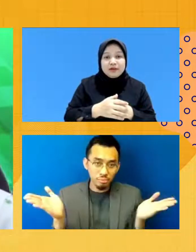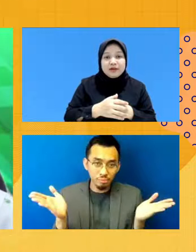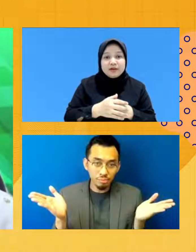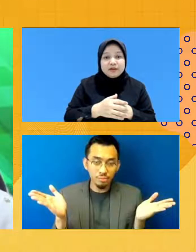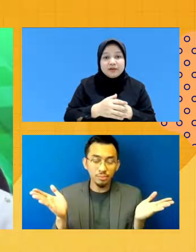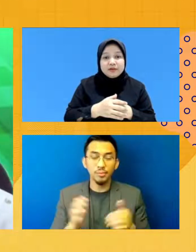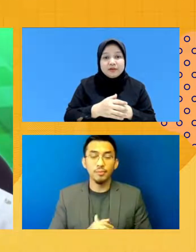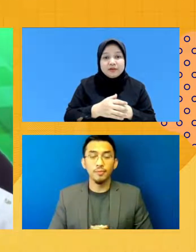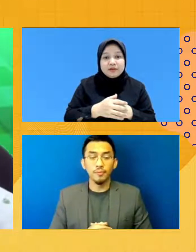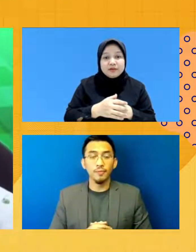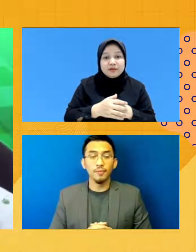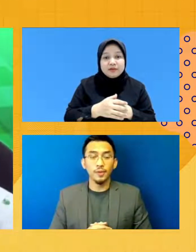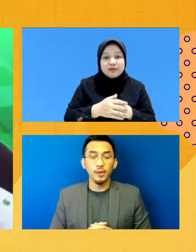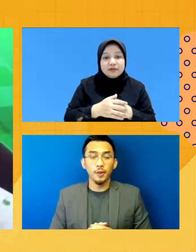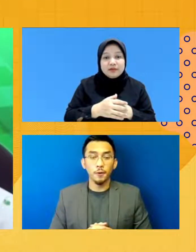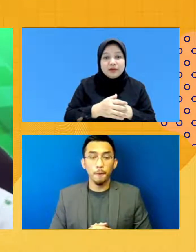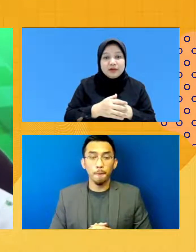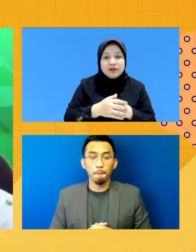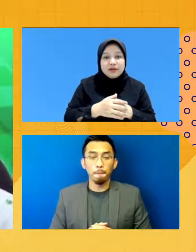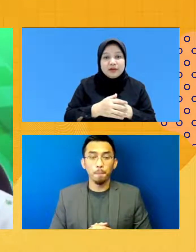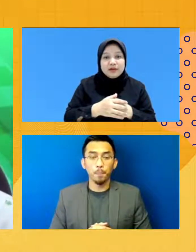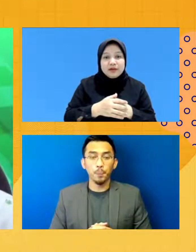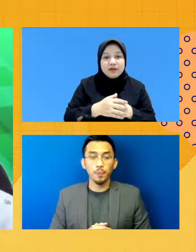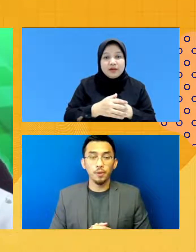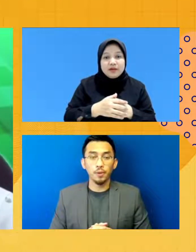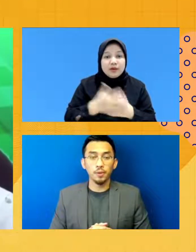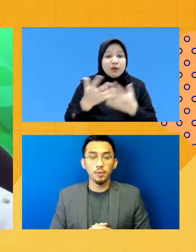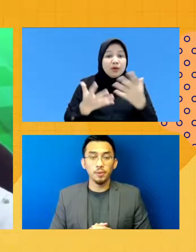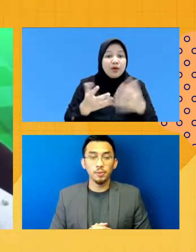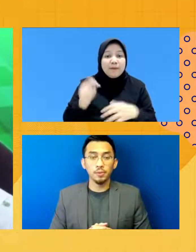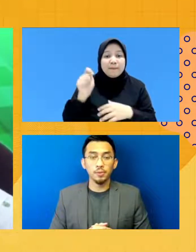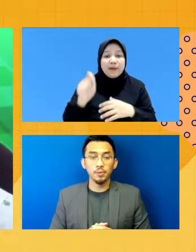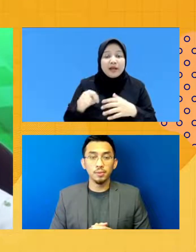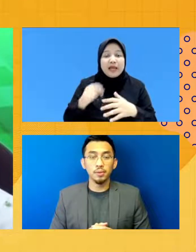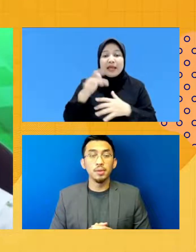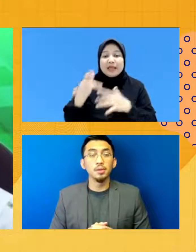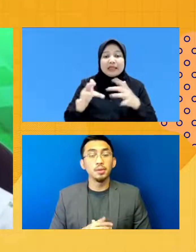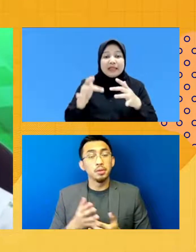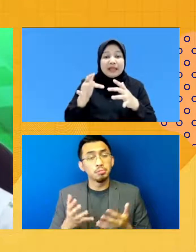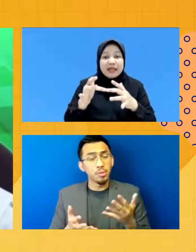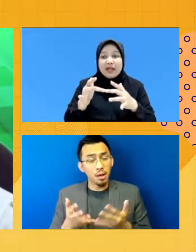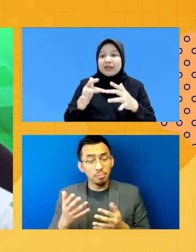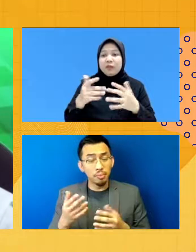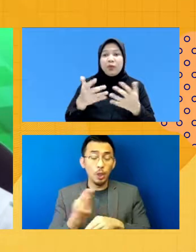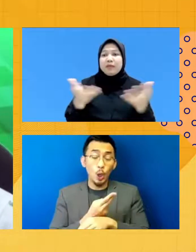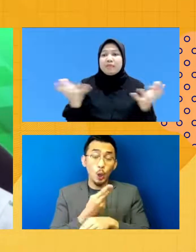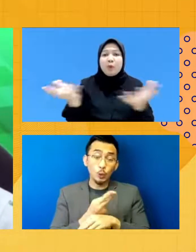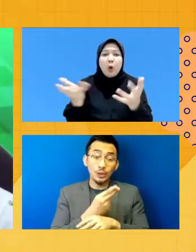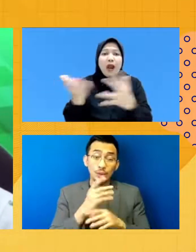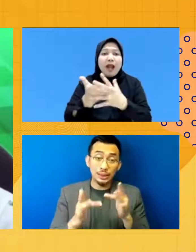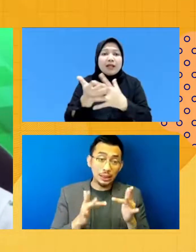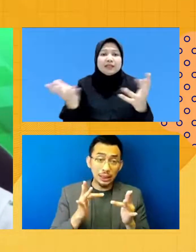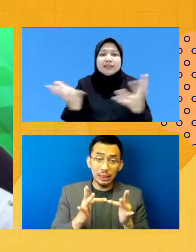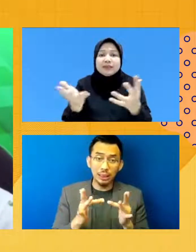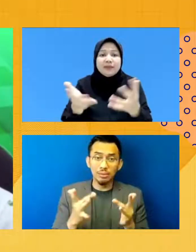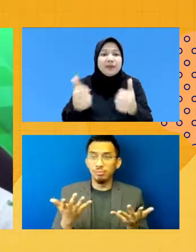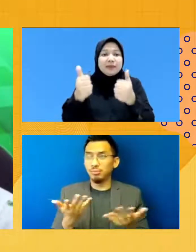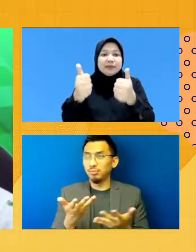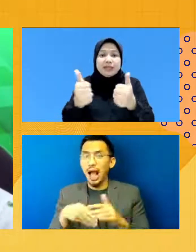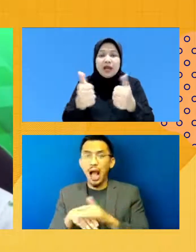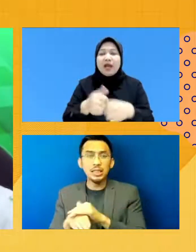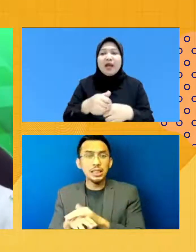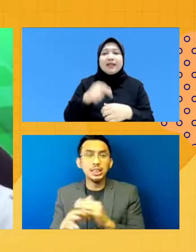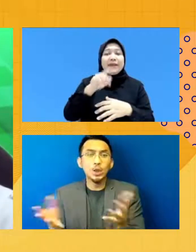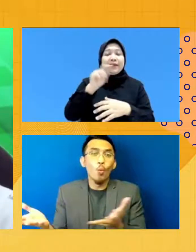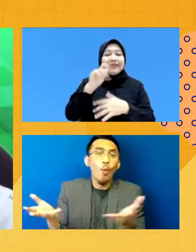pay for this internet, and you can access it in anywhere, and you can learn about these things, this sexual education from